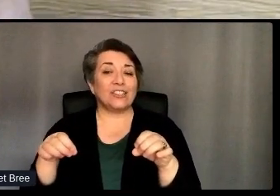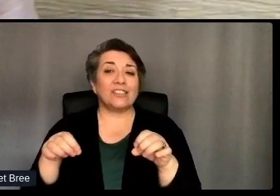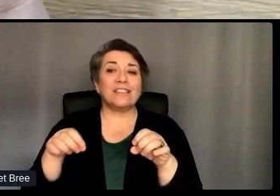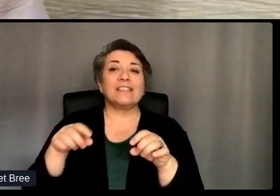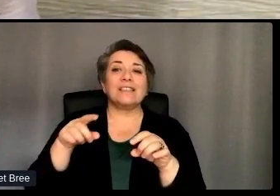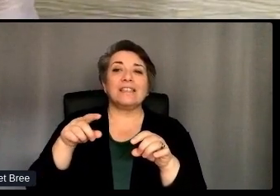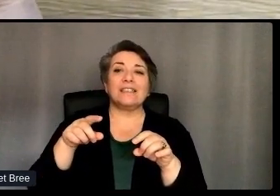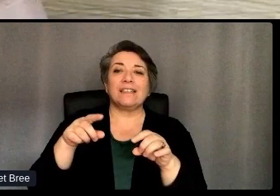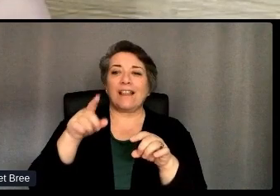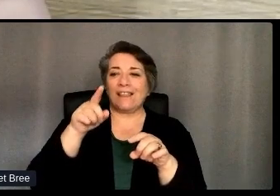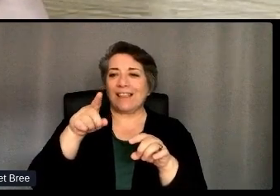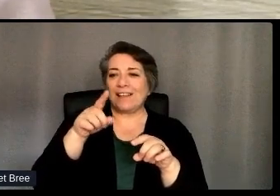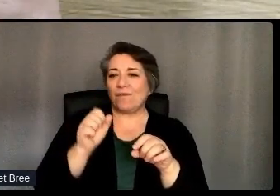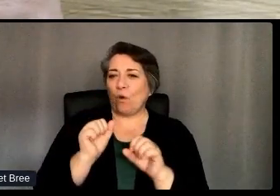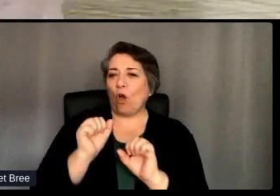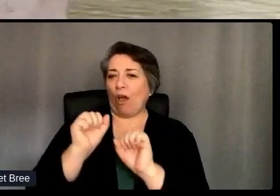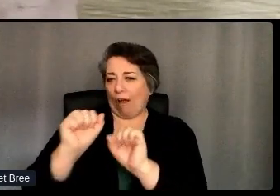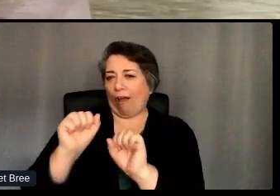that she needs for her fingers.